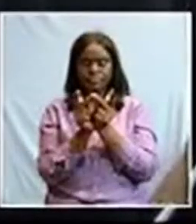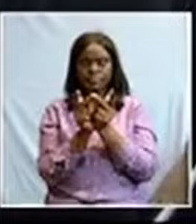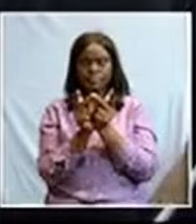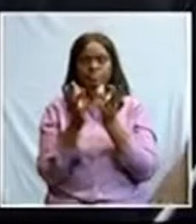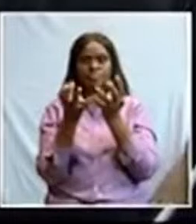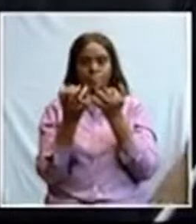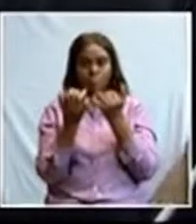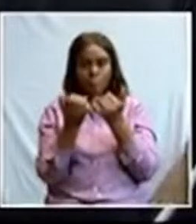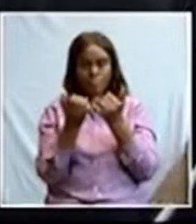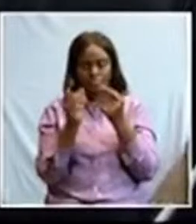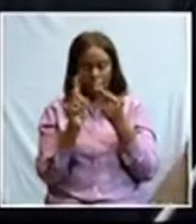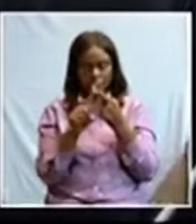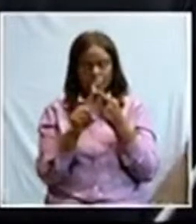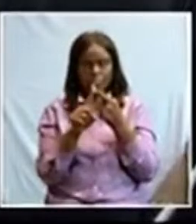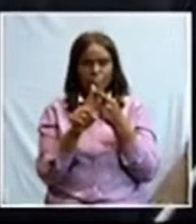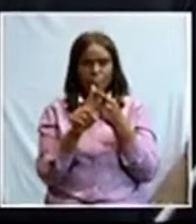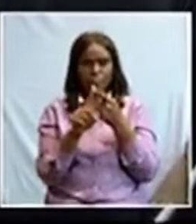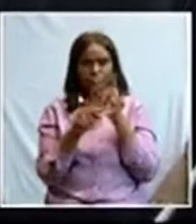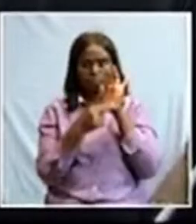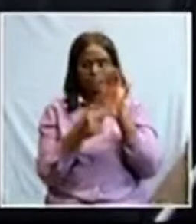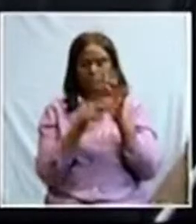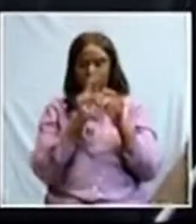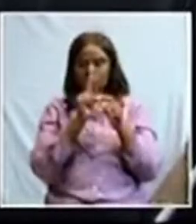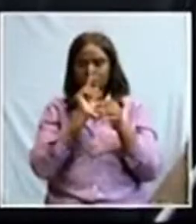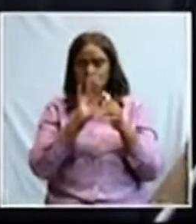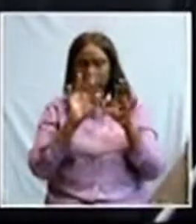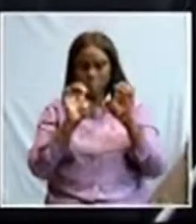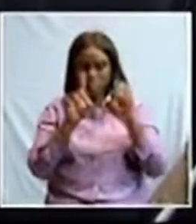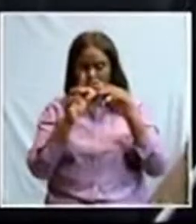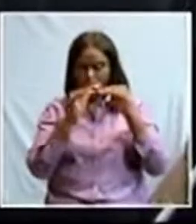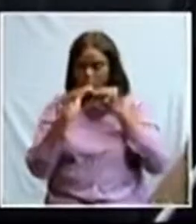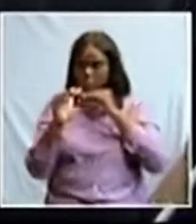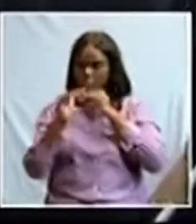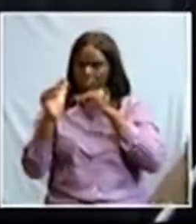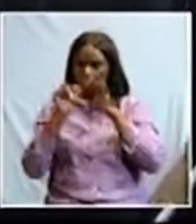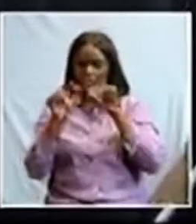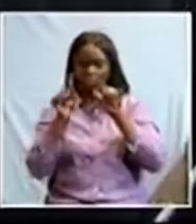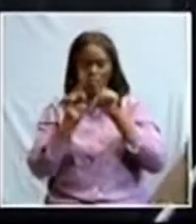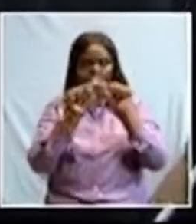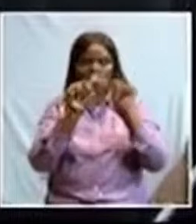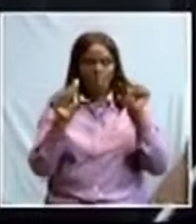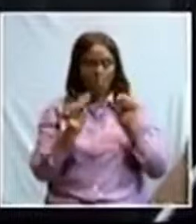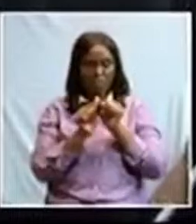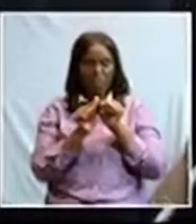wanting to improve educational levels in that area,